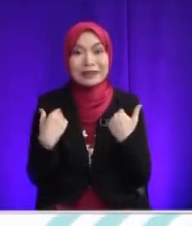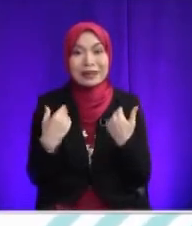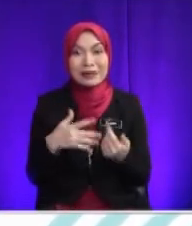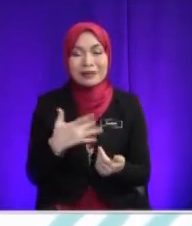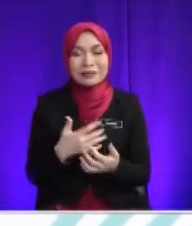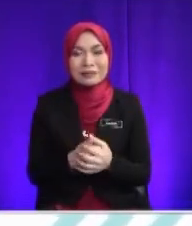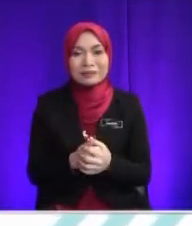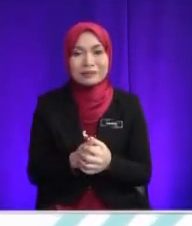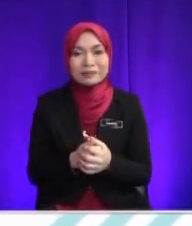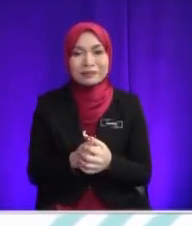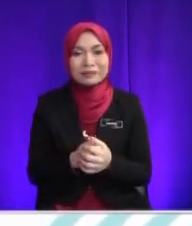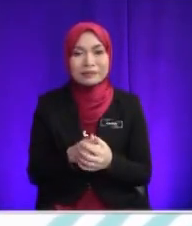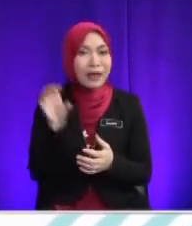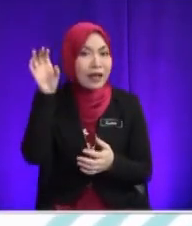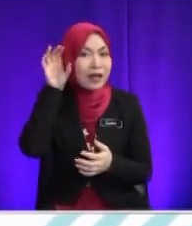first.